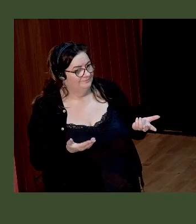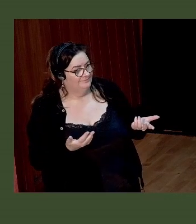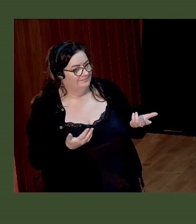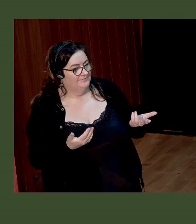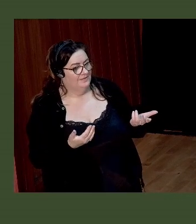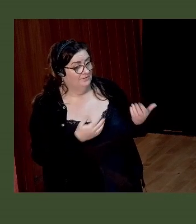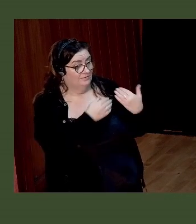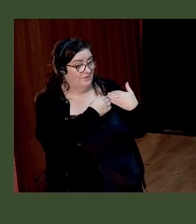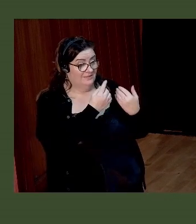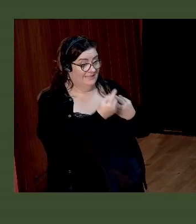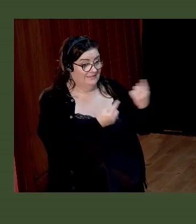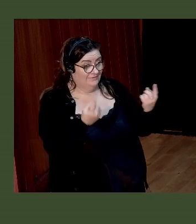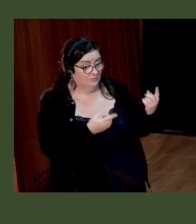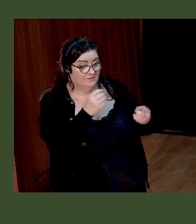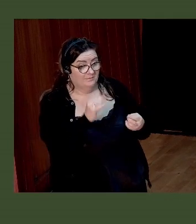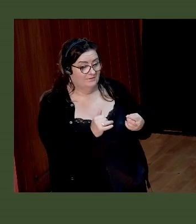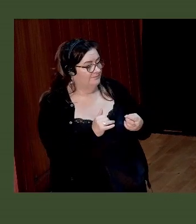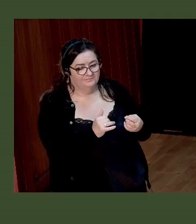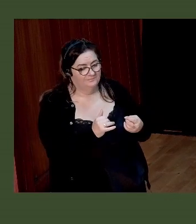This wasn't the responsibility of the individual deputy,